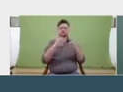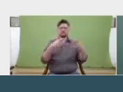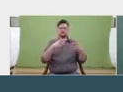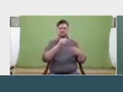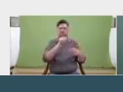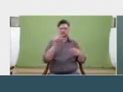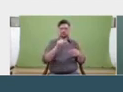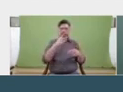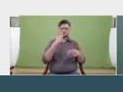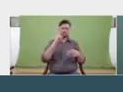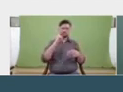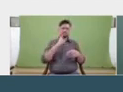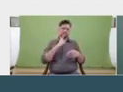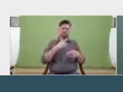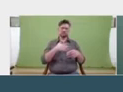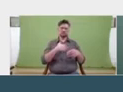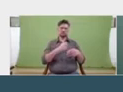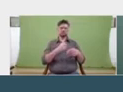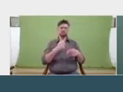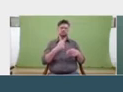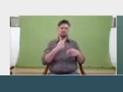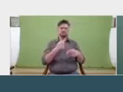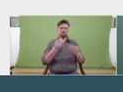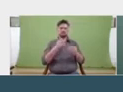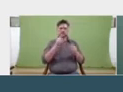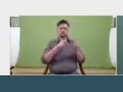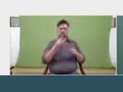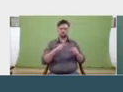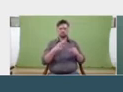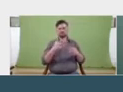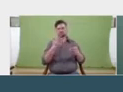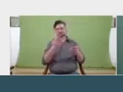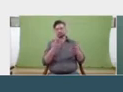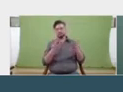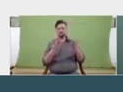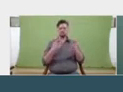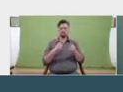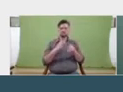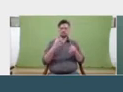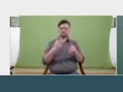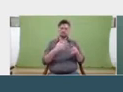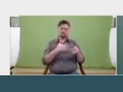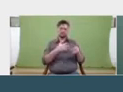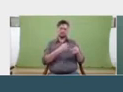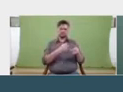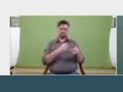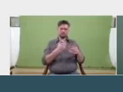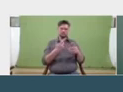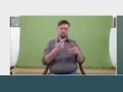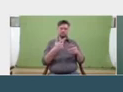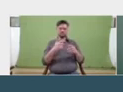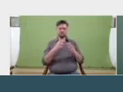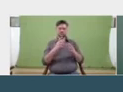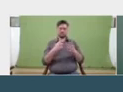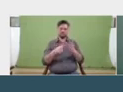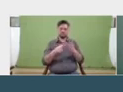so you might have as a result of uh stroke uh lesions lesions in either the left or the right